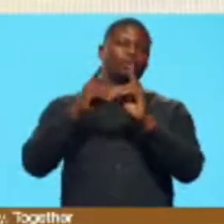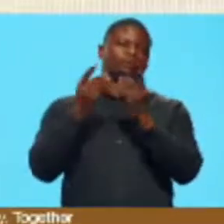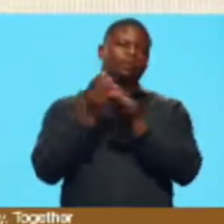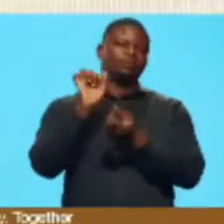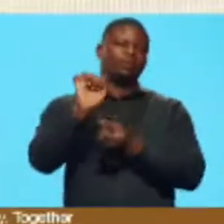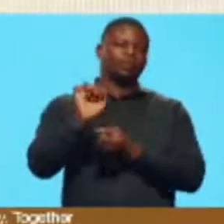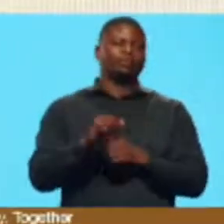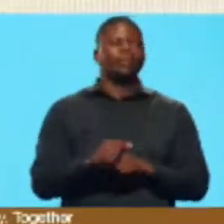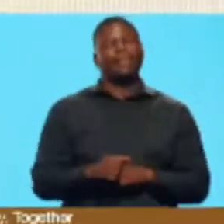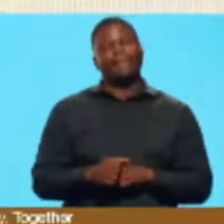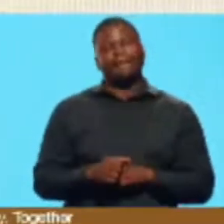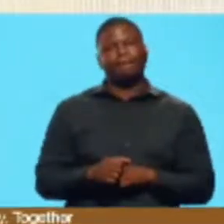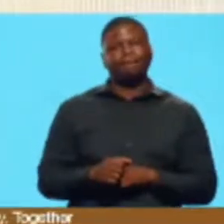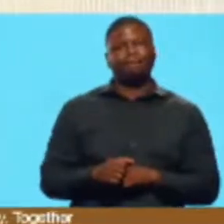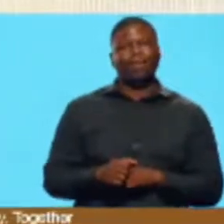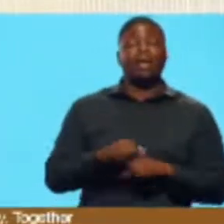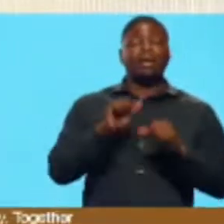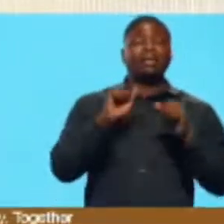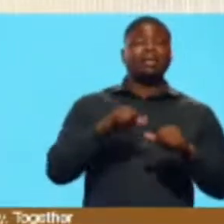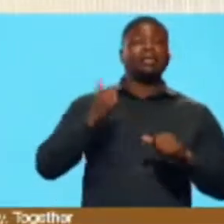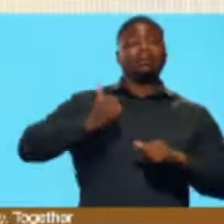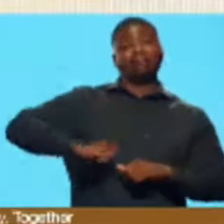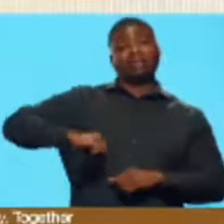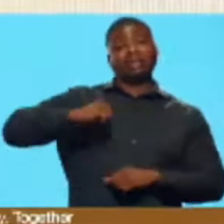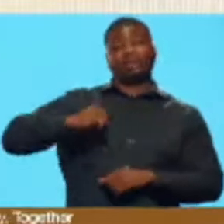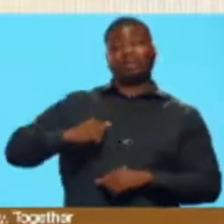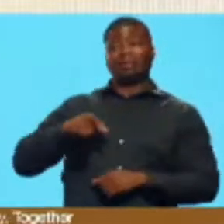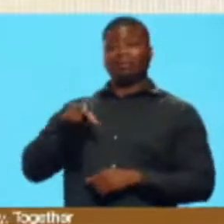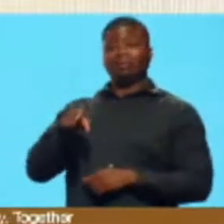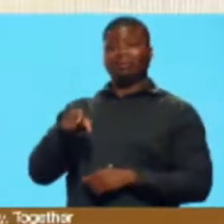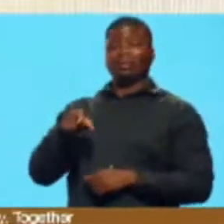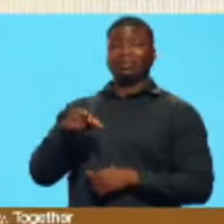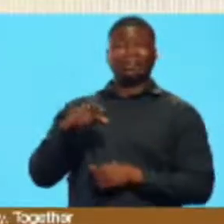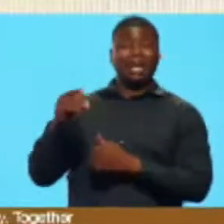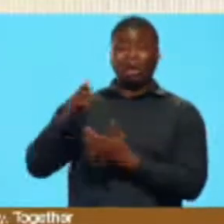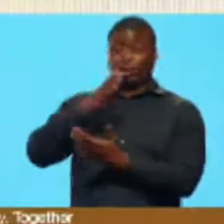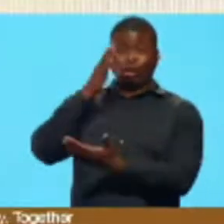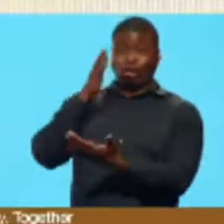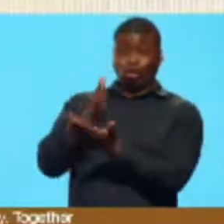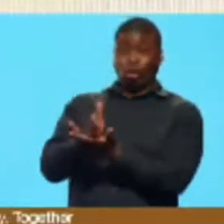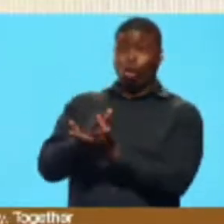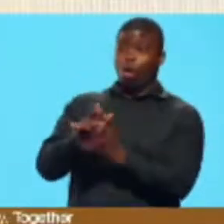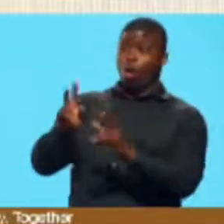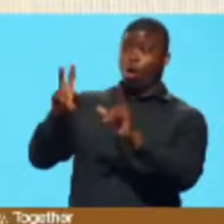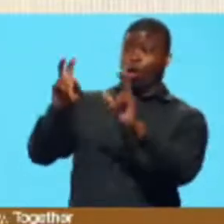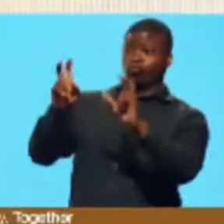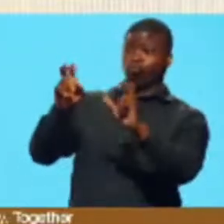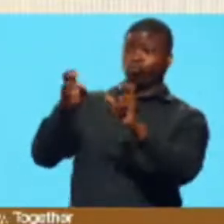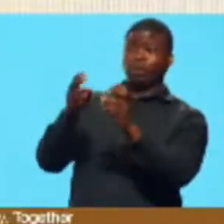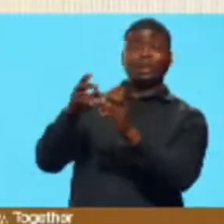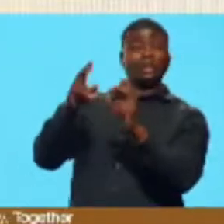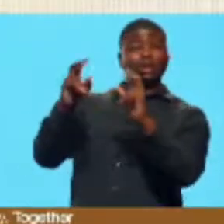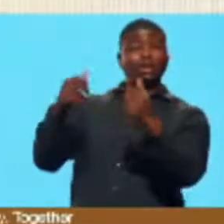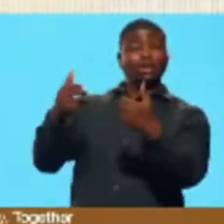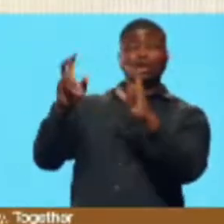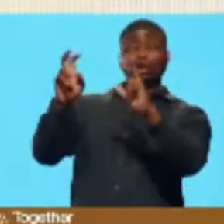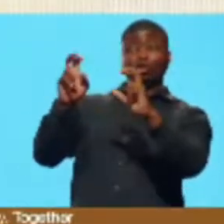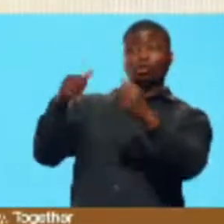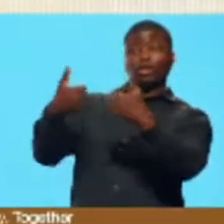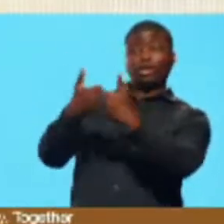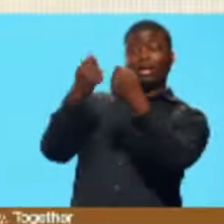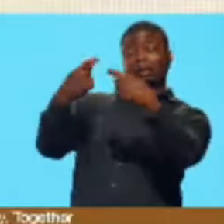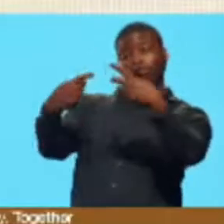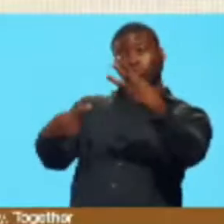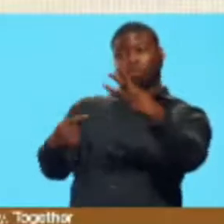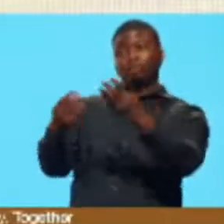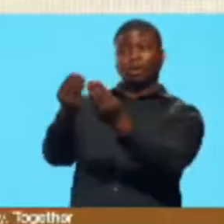municipalities, they are not keen in terms of addressing the soft issues. They will